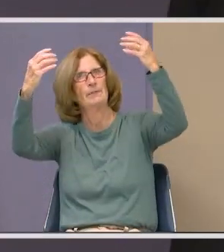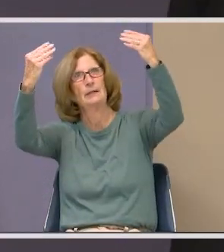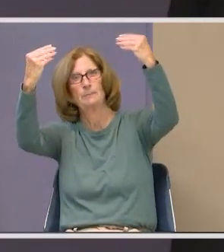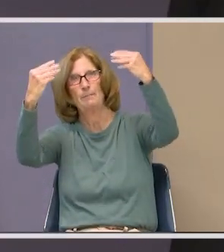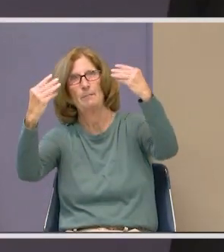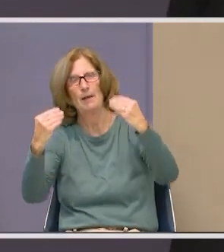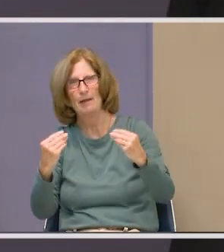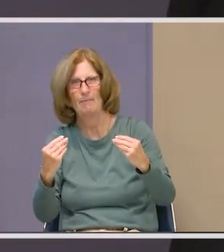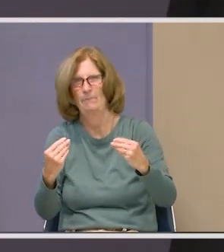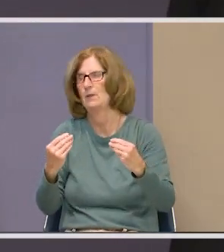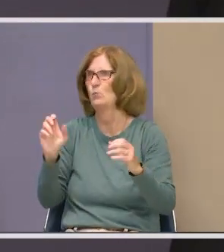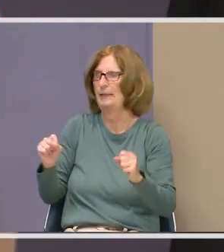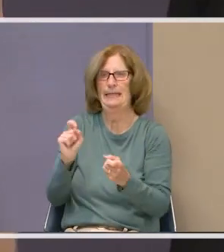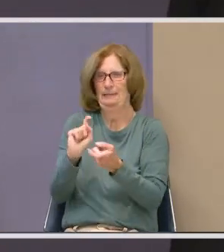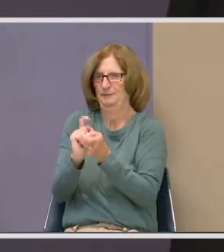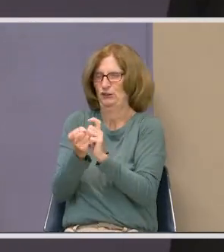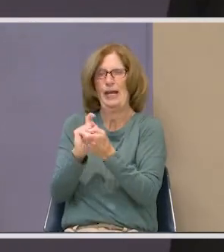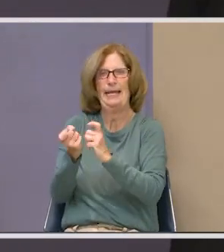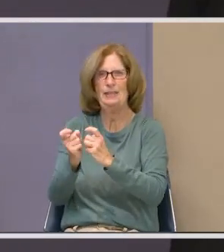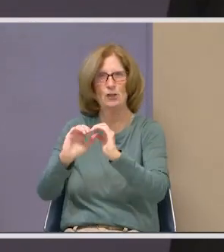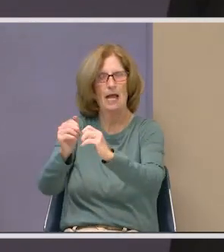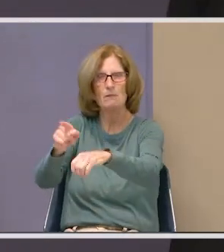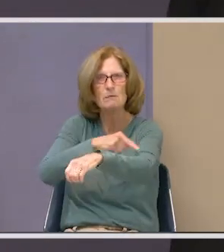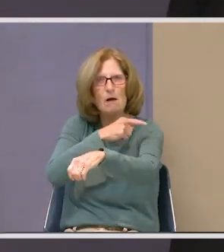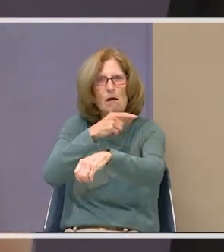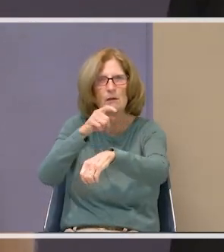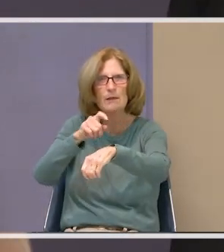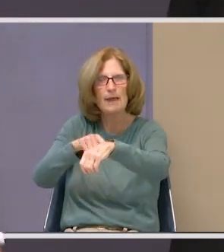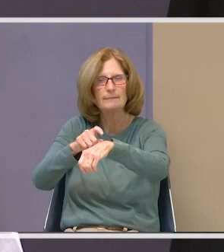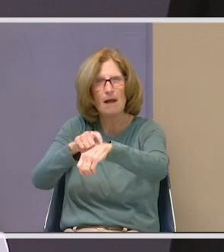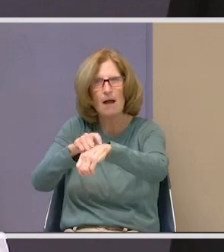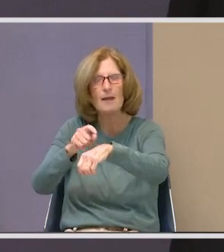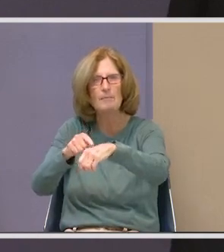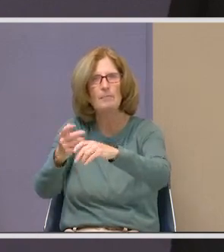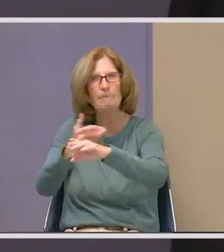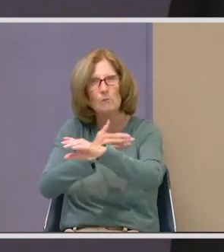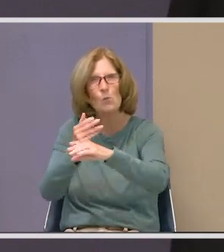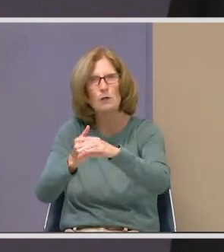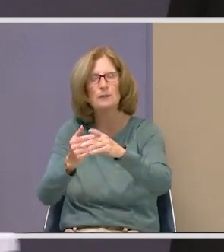So I'm very open to thinking on that.